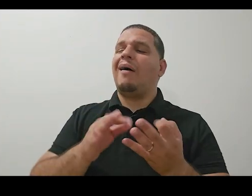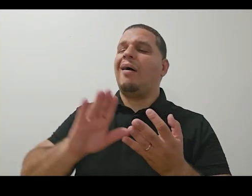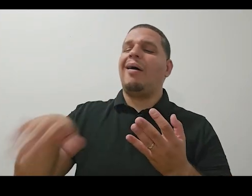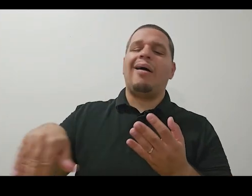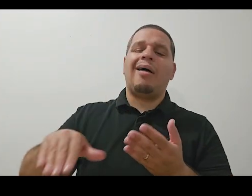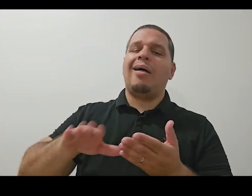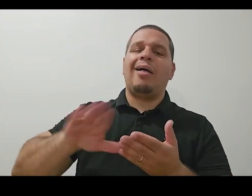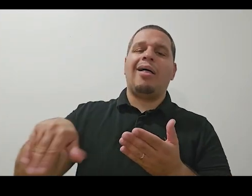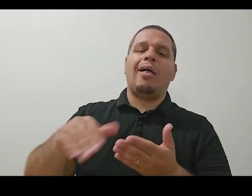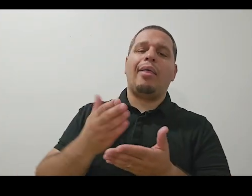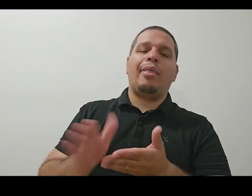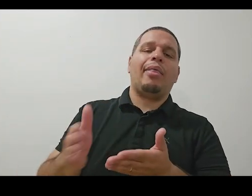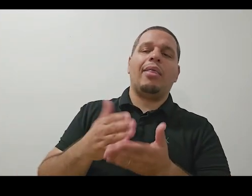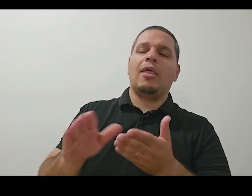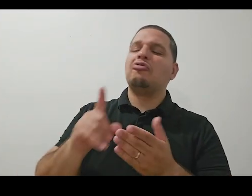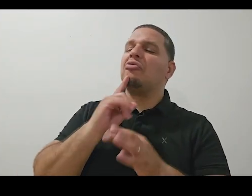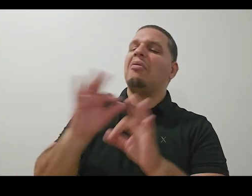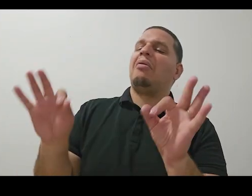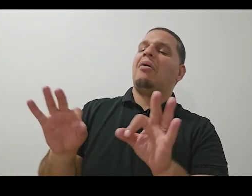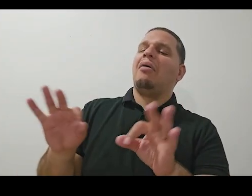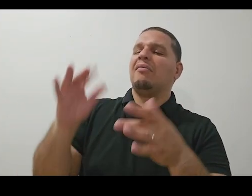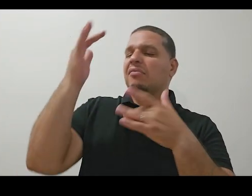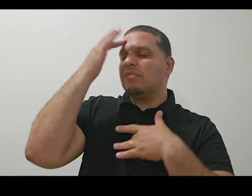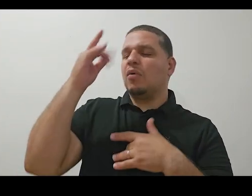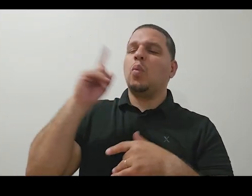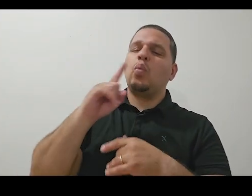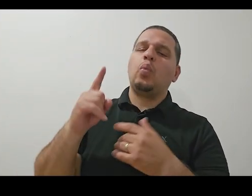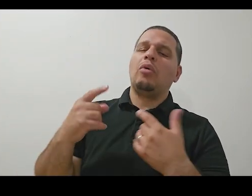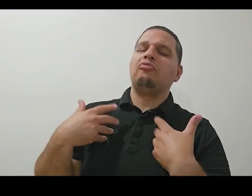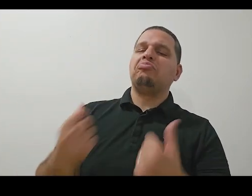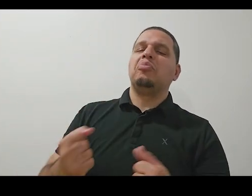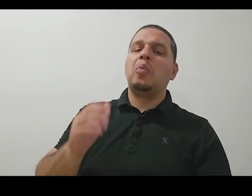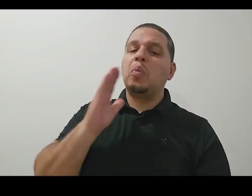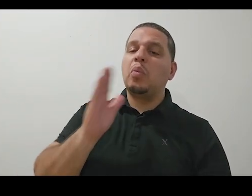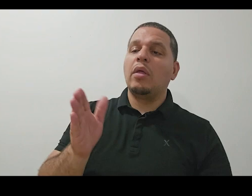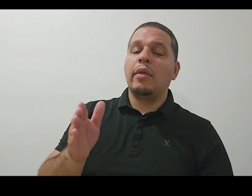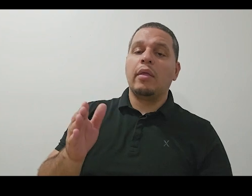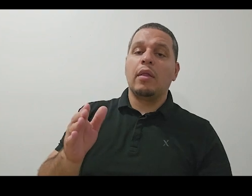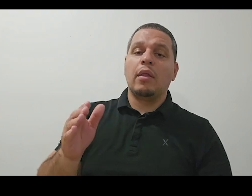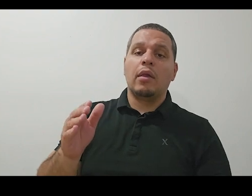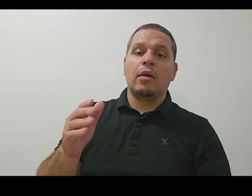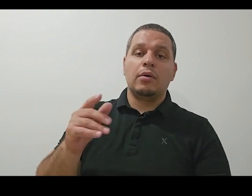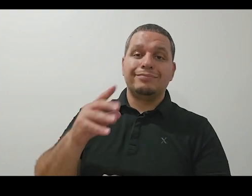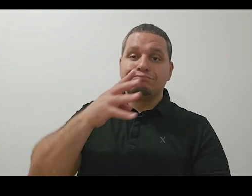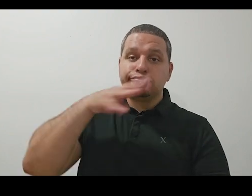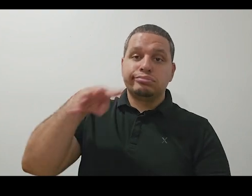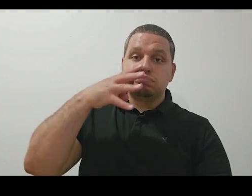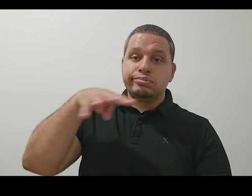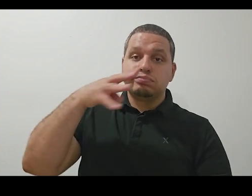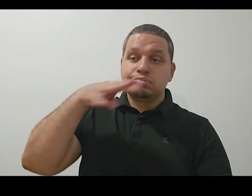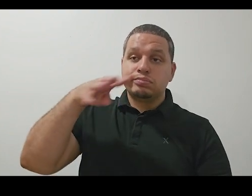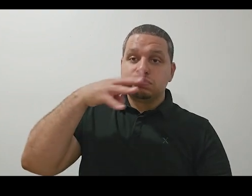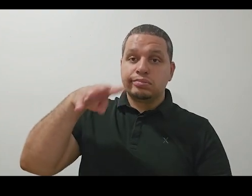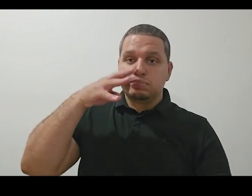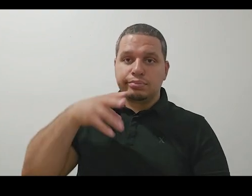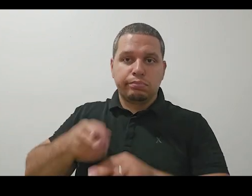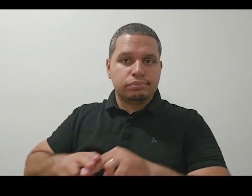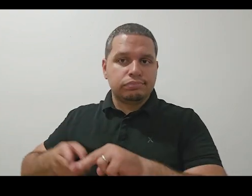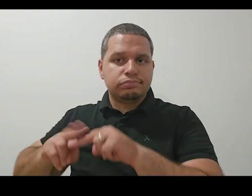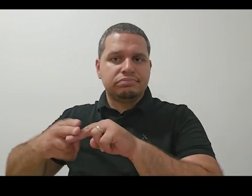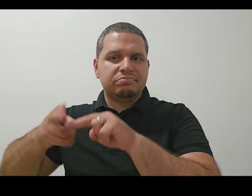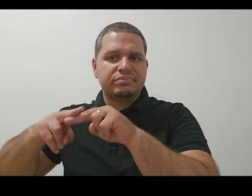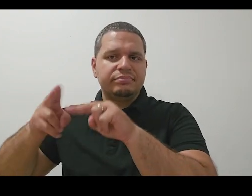a mild illness, it's a phase. And then they don't get any treatment, they just zero awareness. And